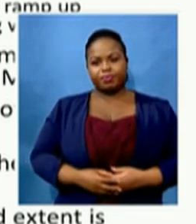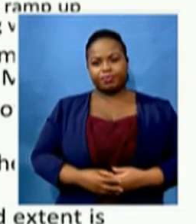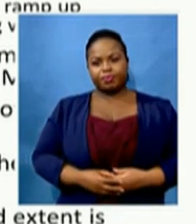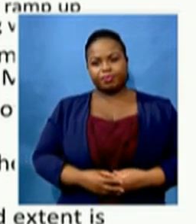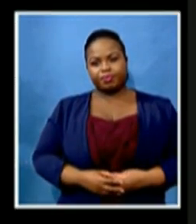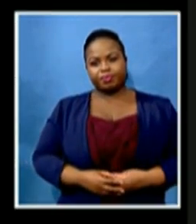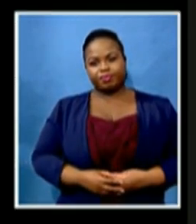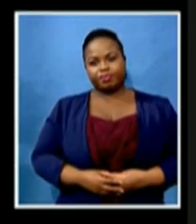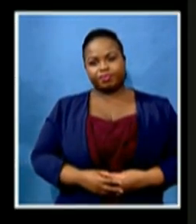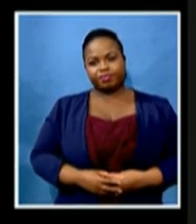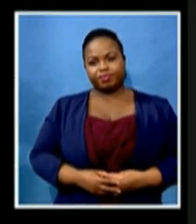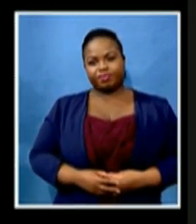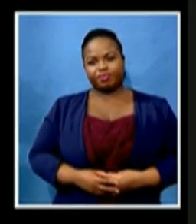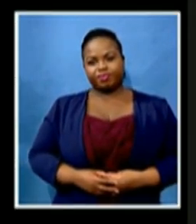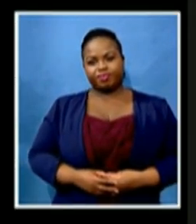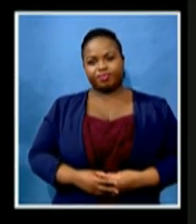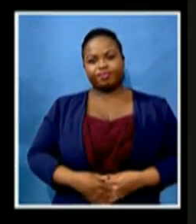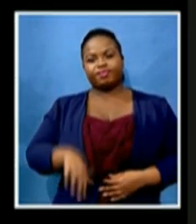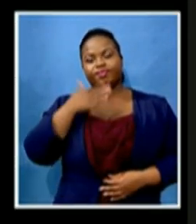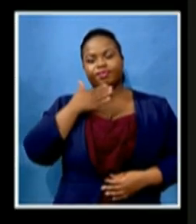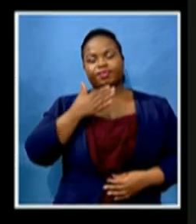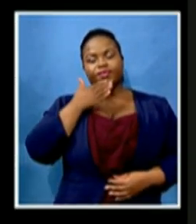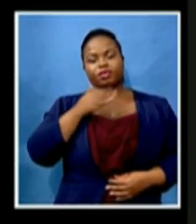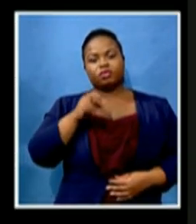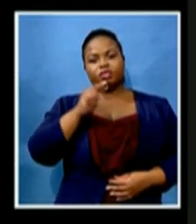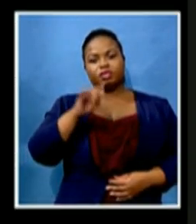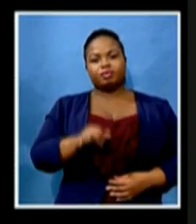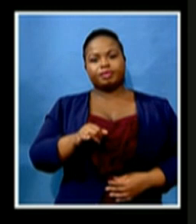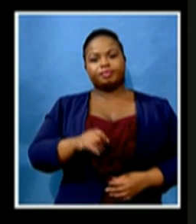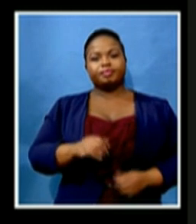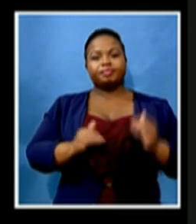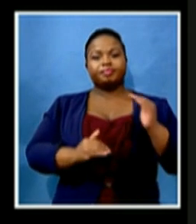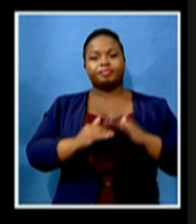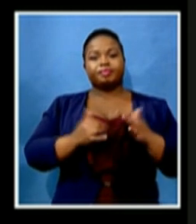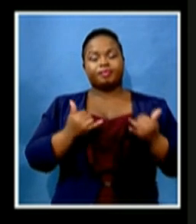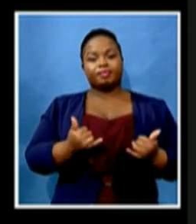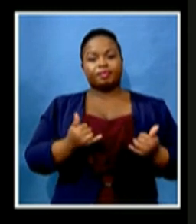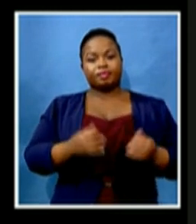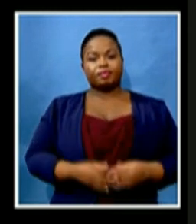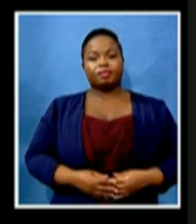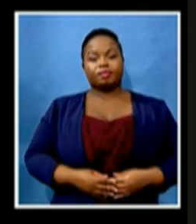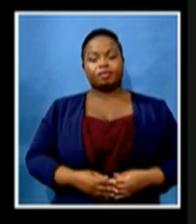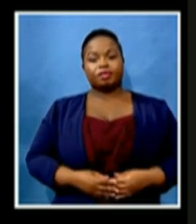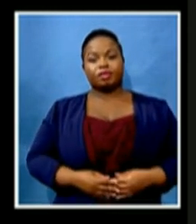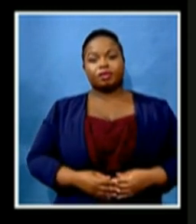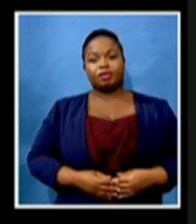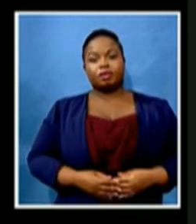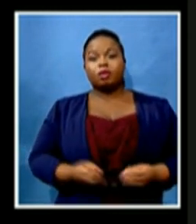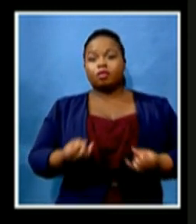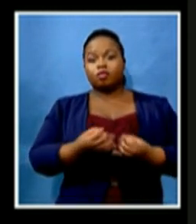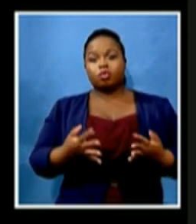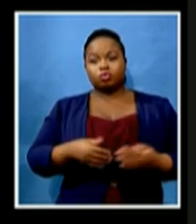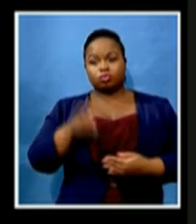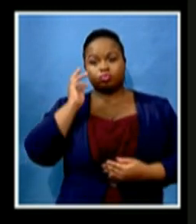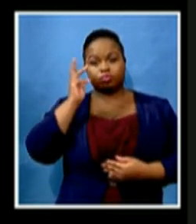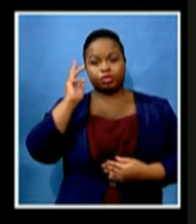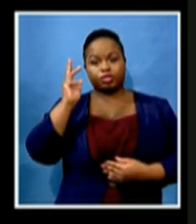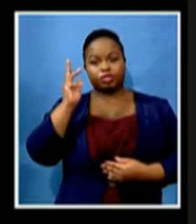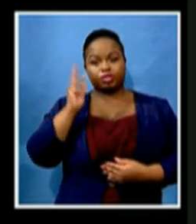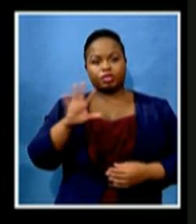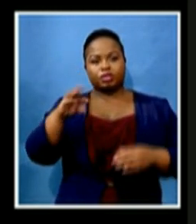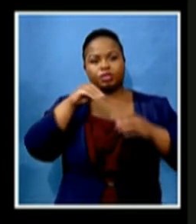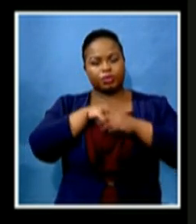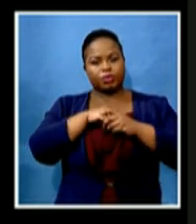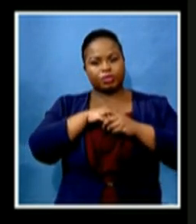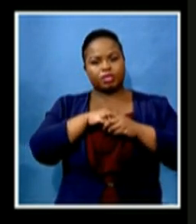to keep to time. So those three presentations cover the models as projection models.